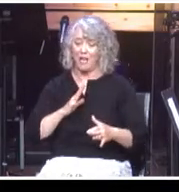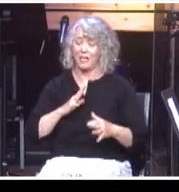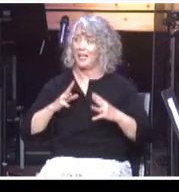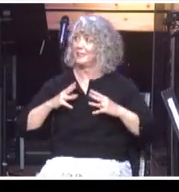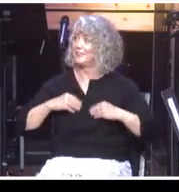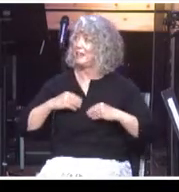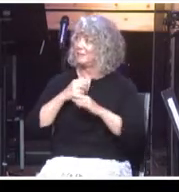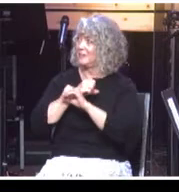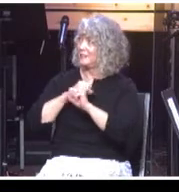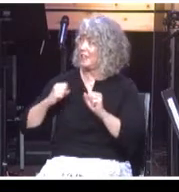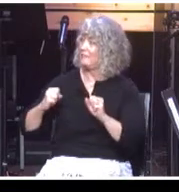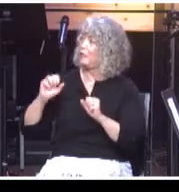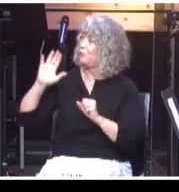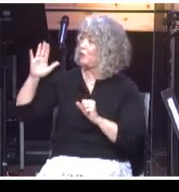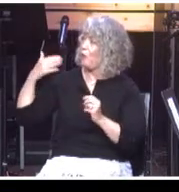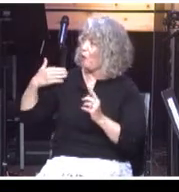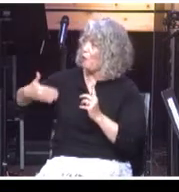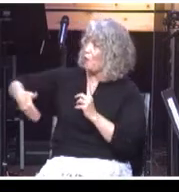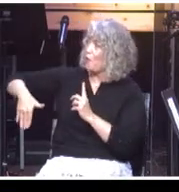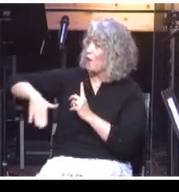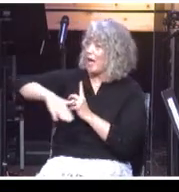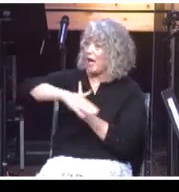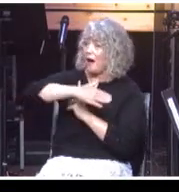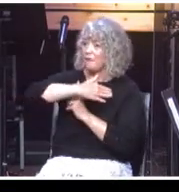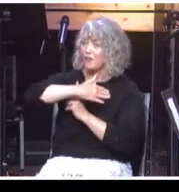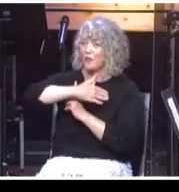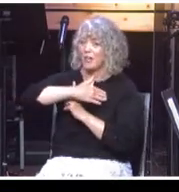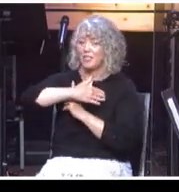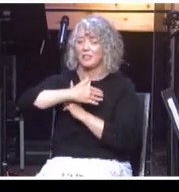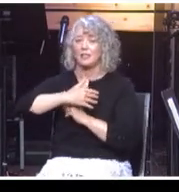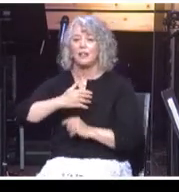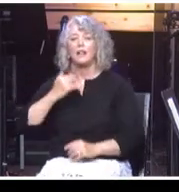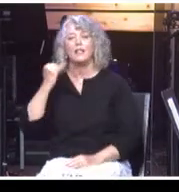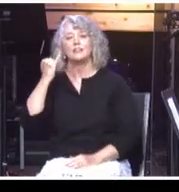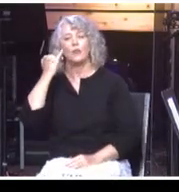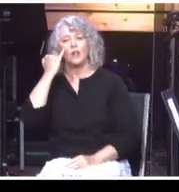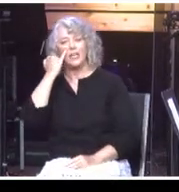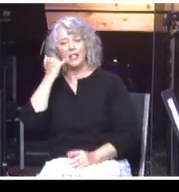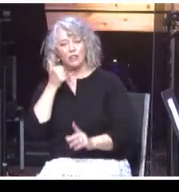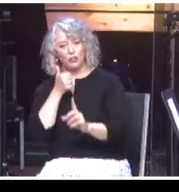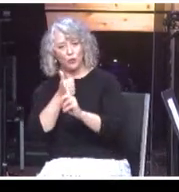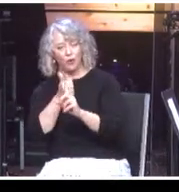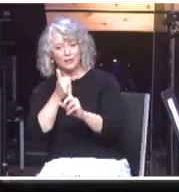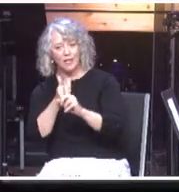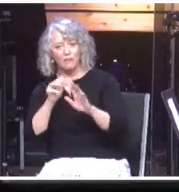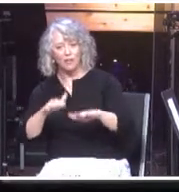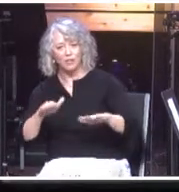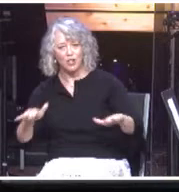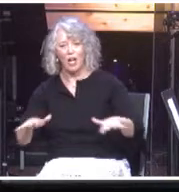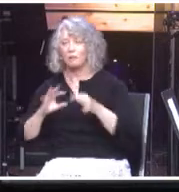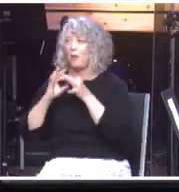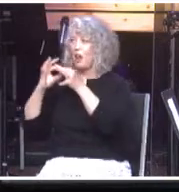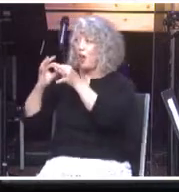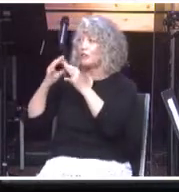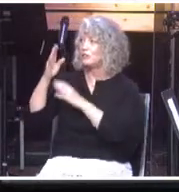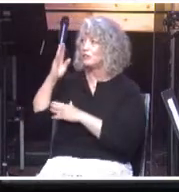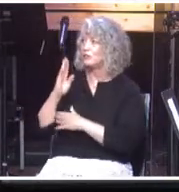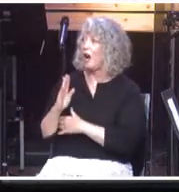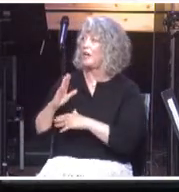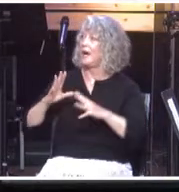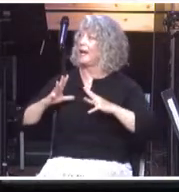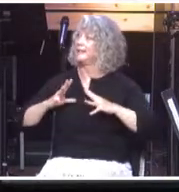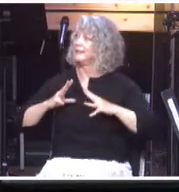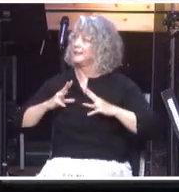wings." You know, if you are a child of God, if you've entered the family of God